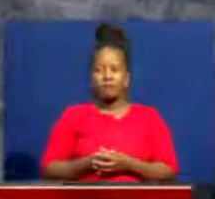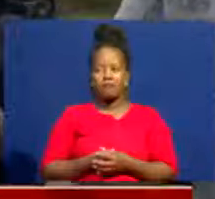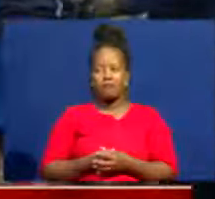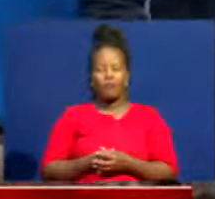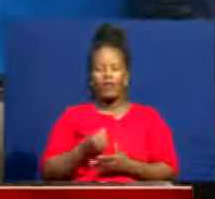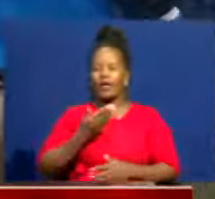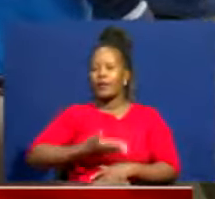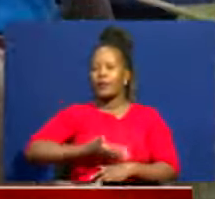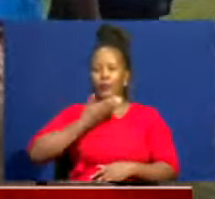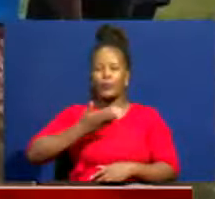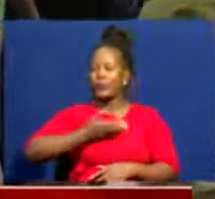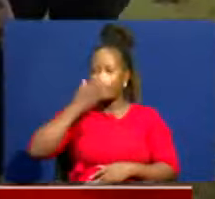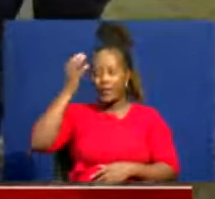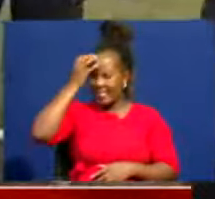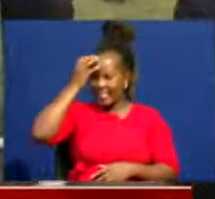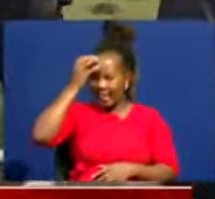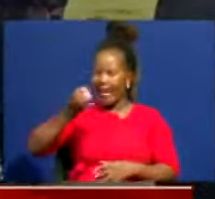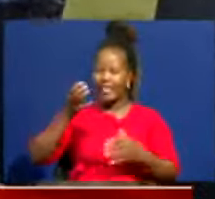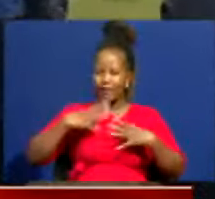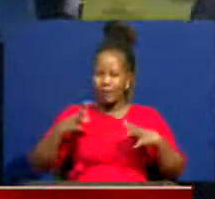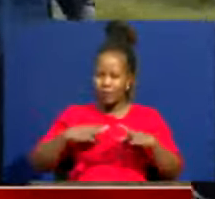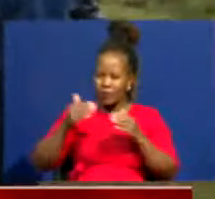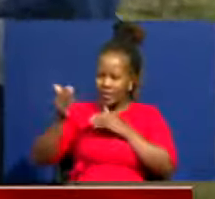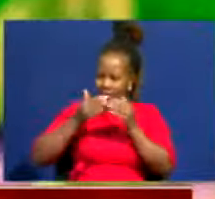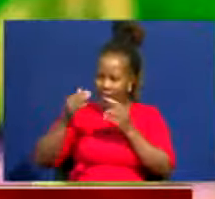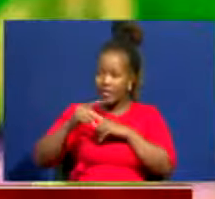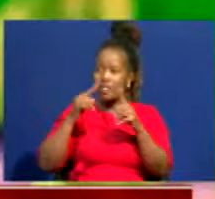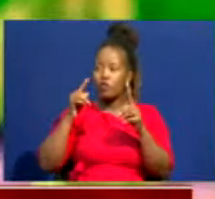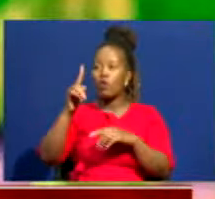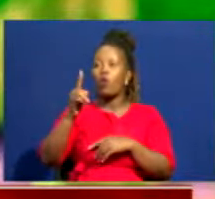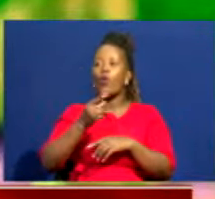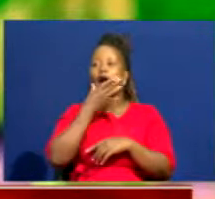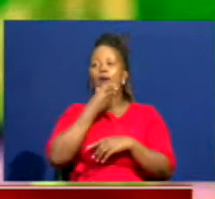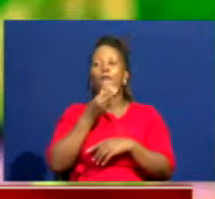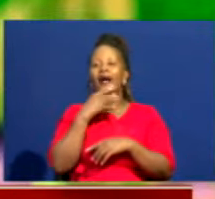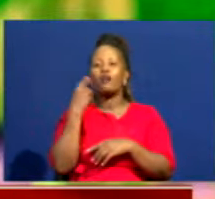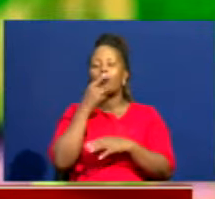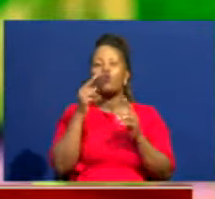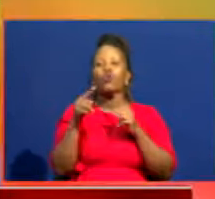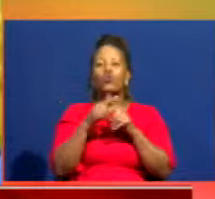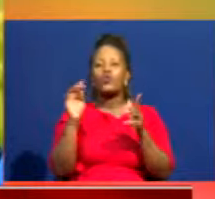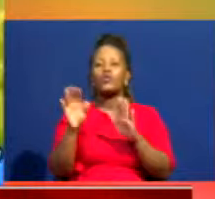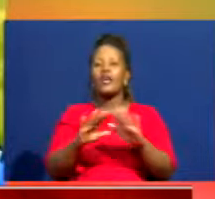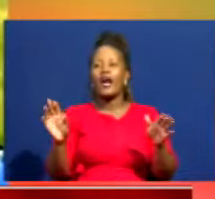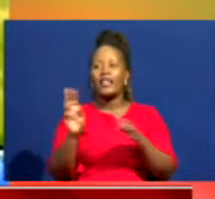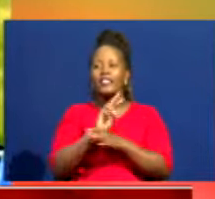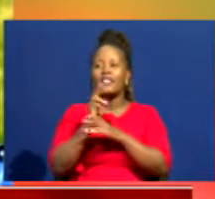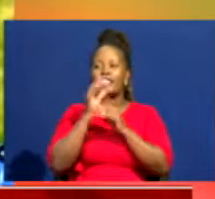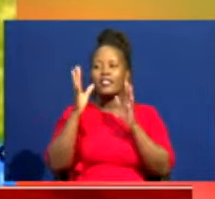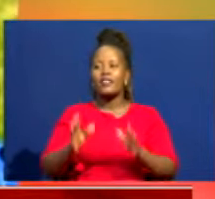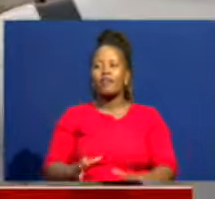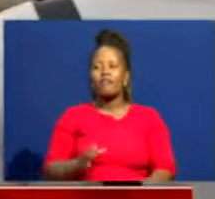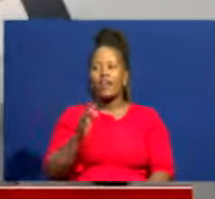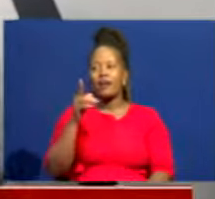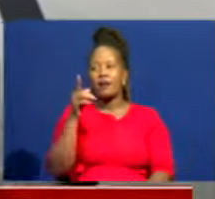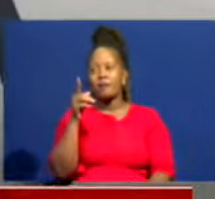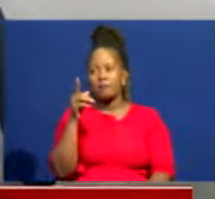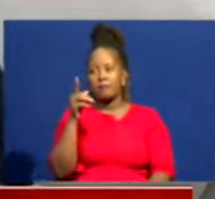Angry mob begged for the blood of one of the suspects believed to be among the killers of a local land surveyor, Dickson Nkamasia.